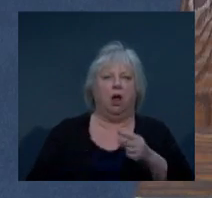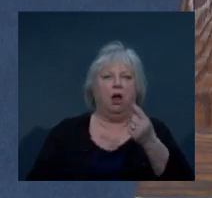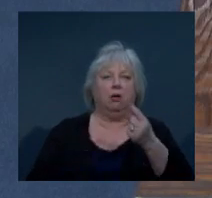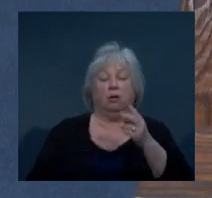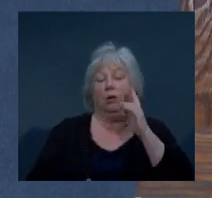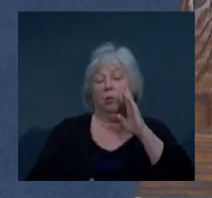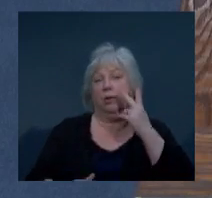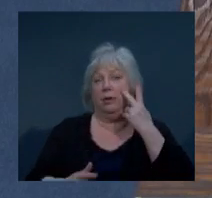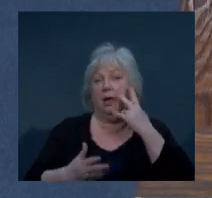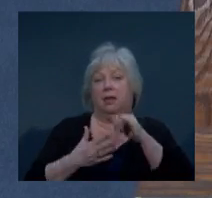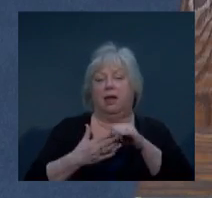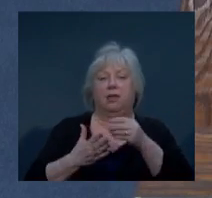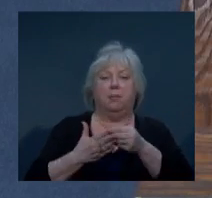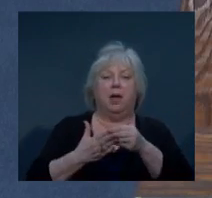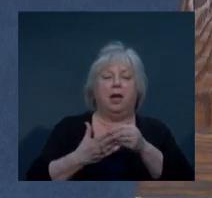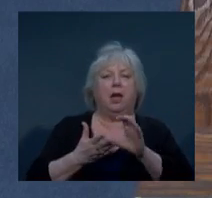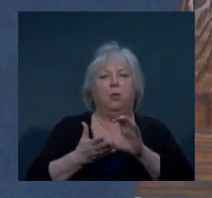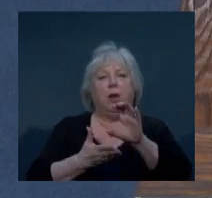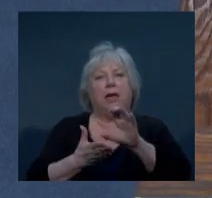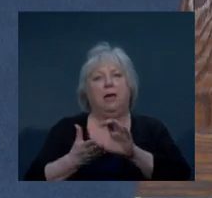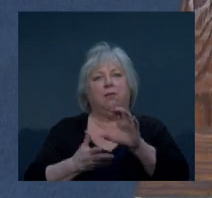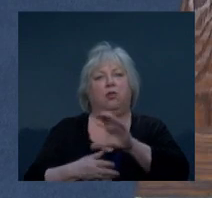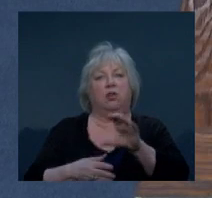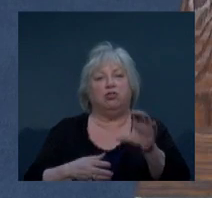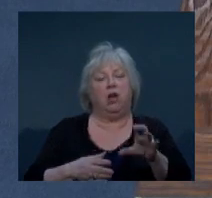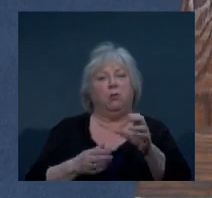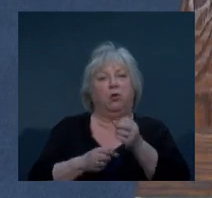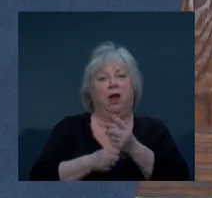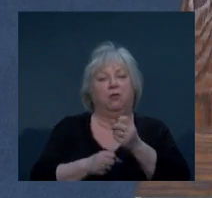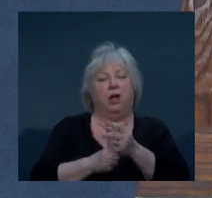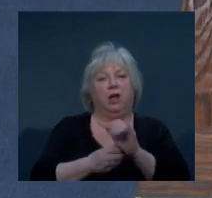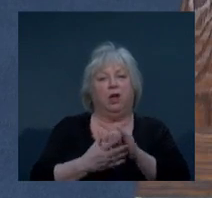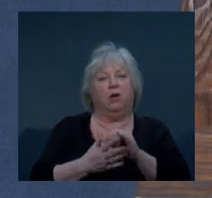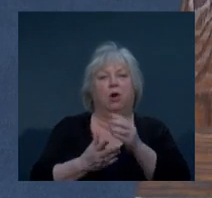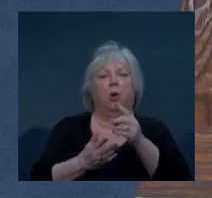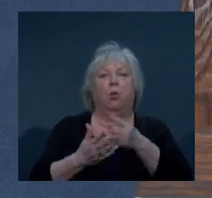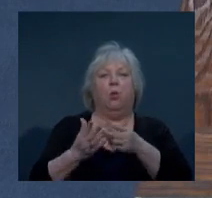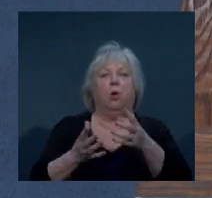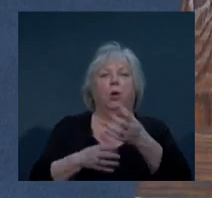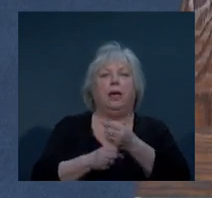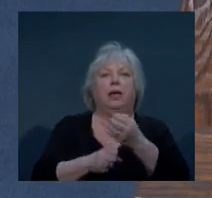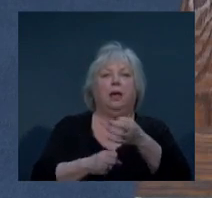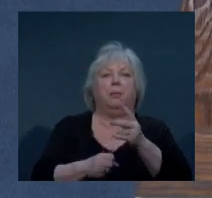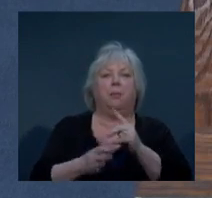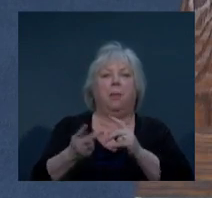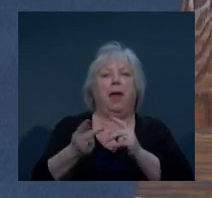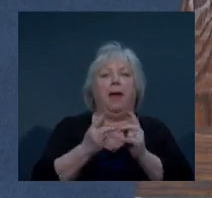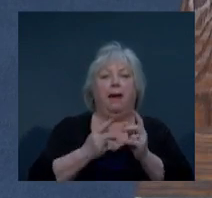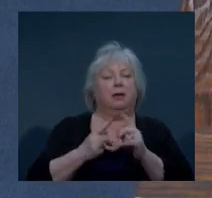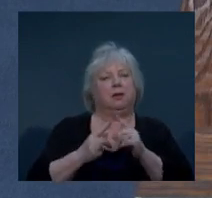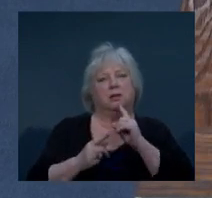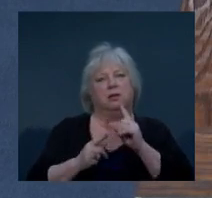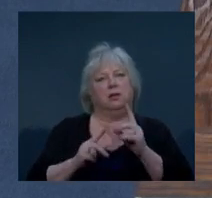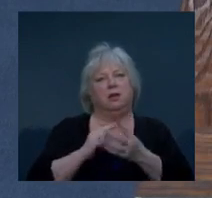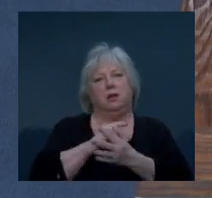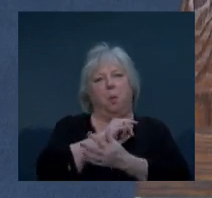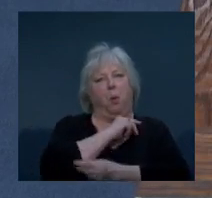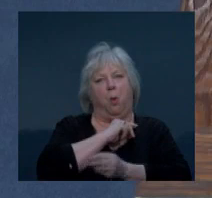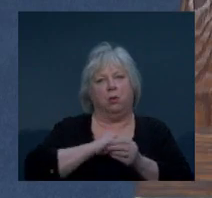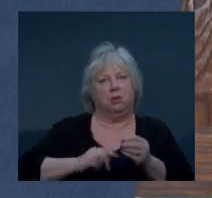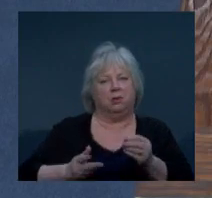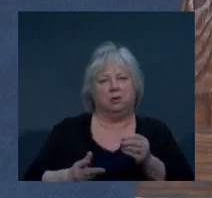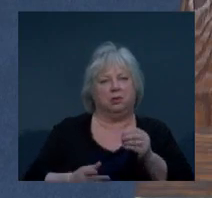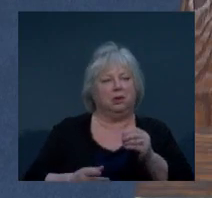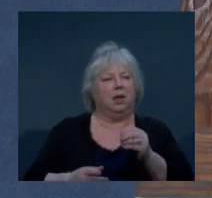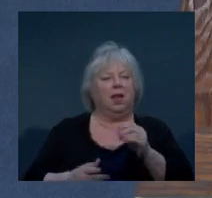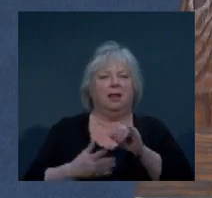that we give to the chamber every year, the return on our dollar is very, very poor. That was another